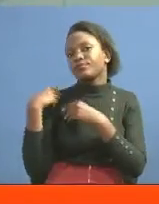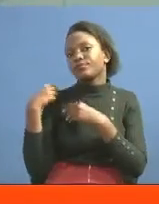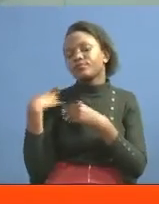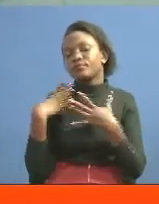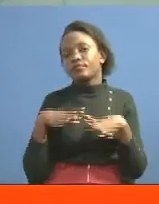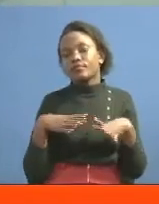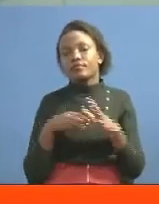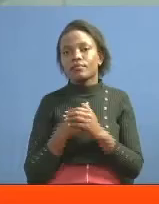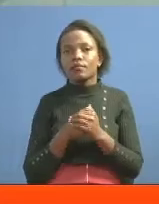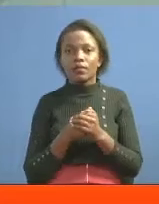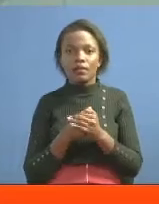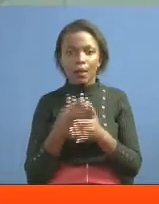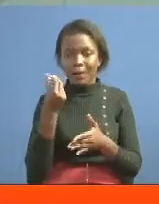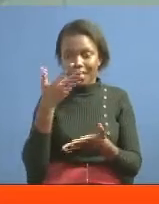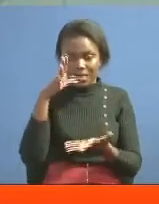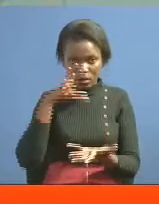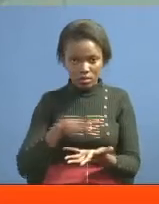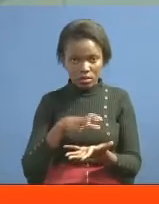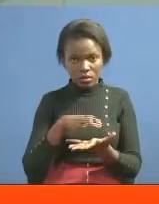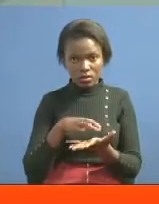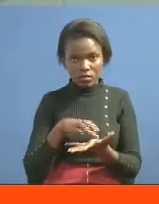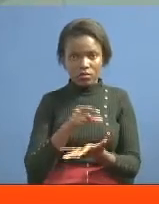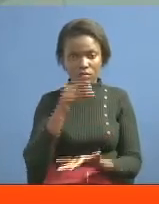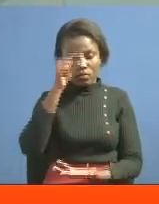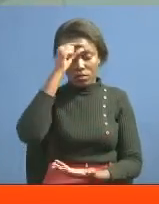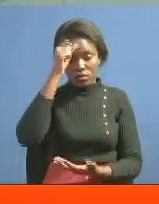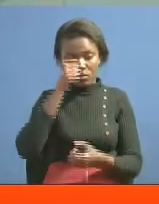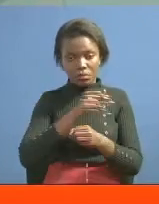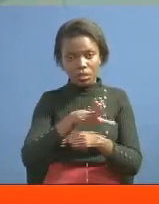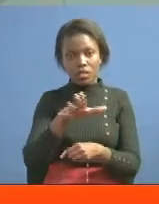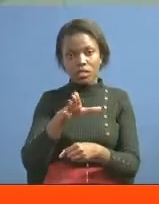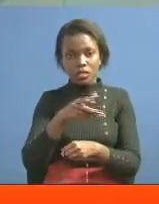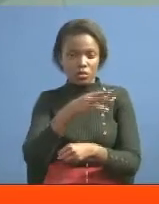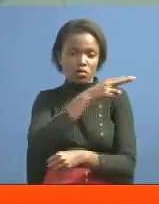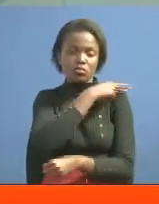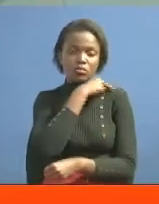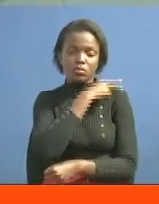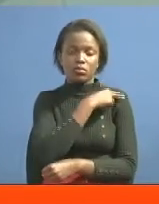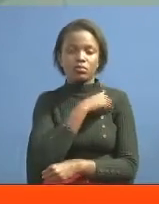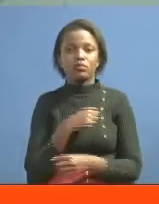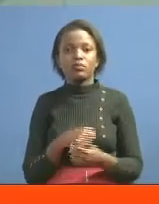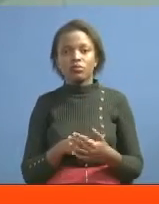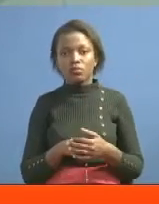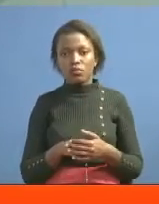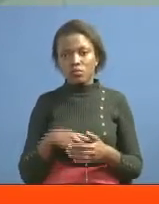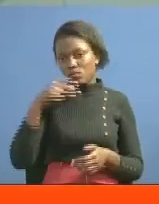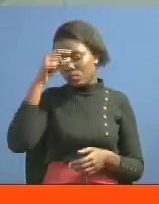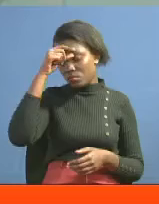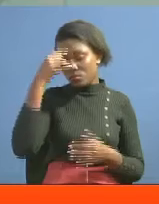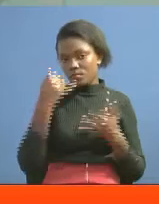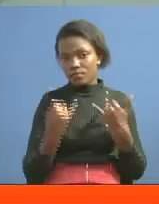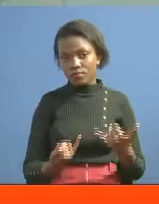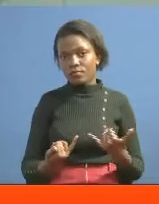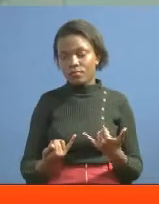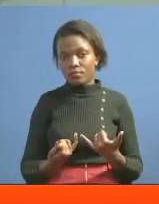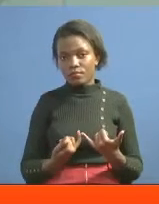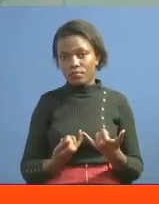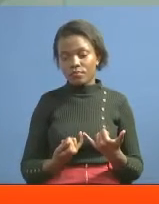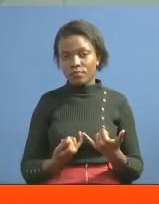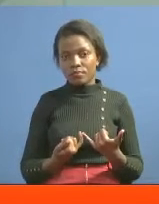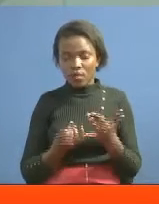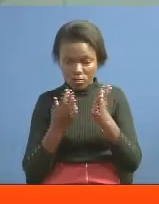the amount of money that the government is spending on hospitals and the whole health thing. So government right now needs to